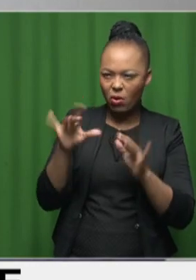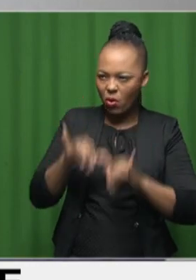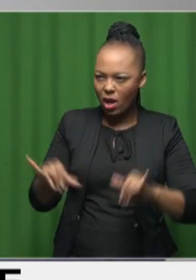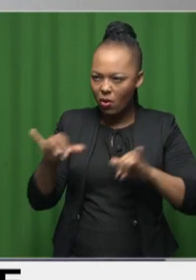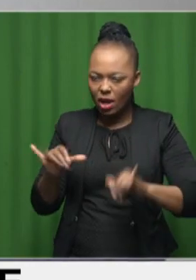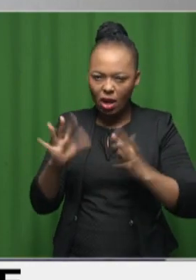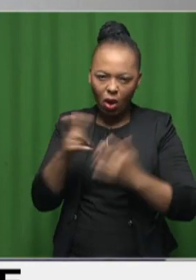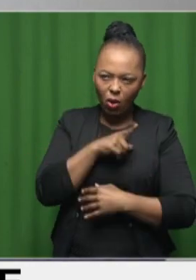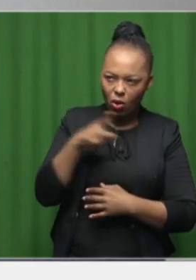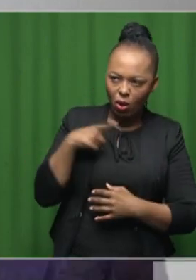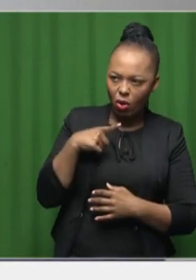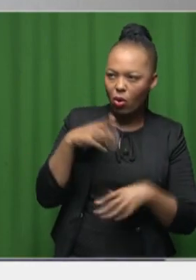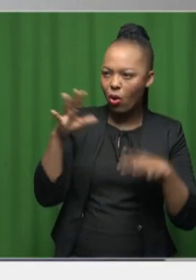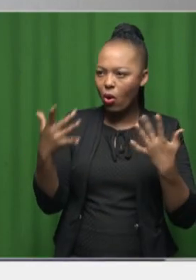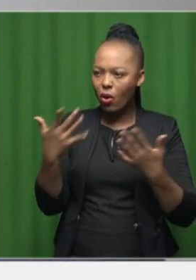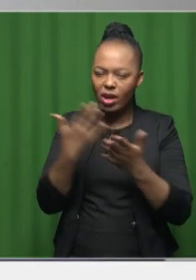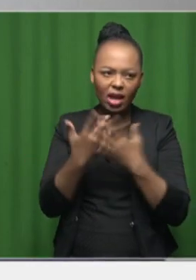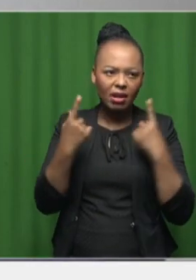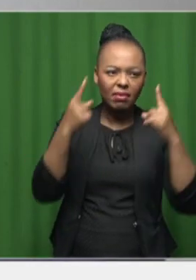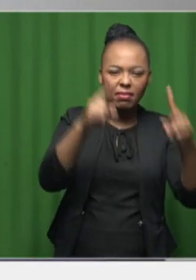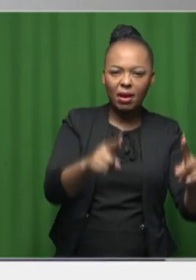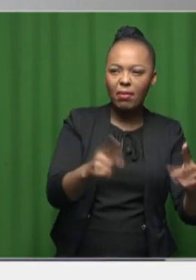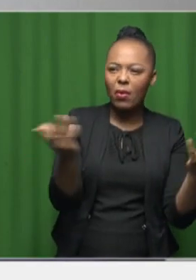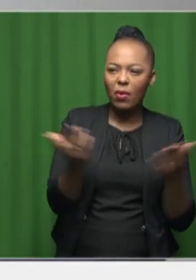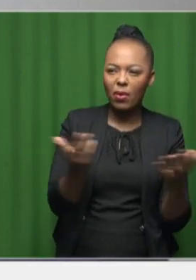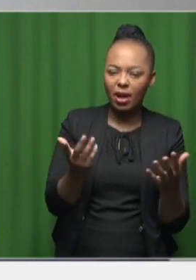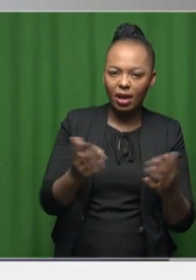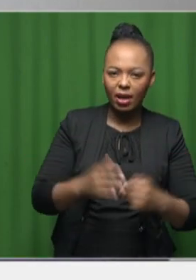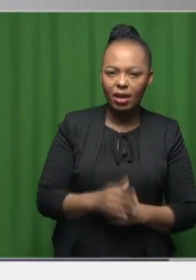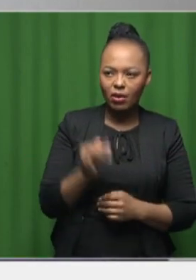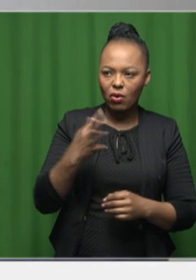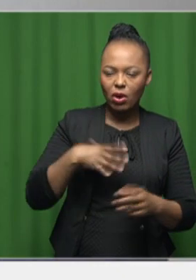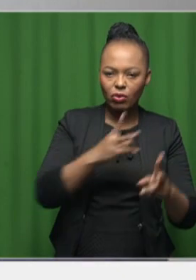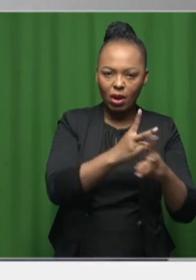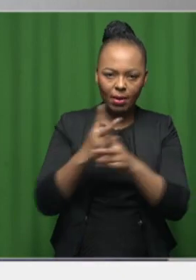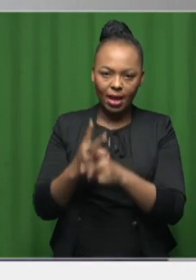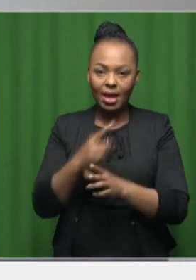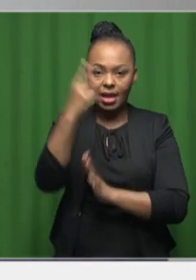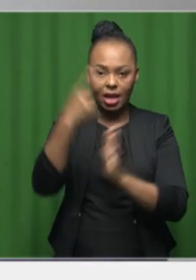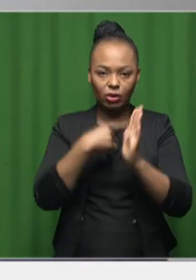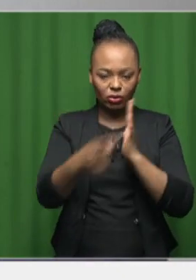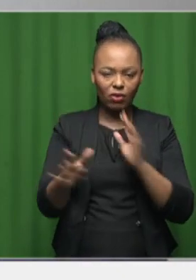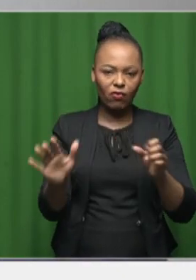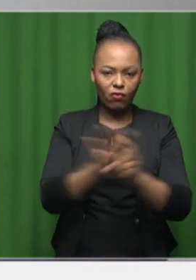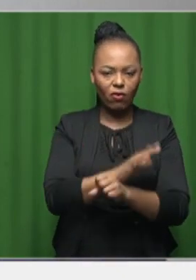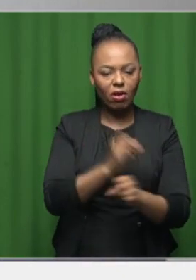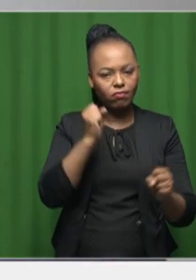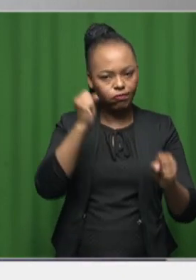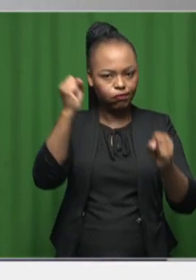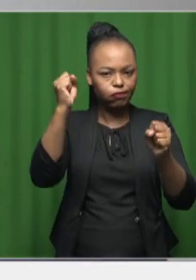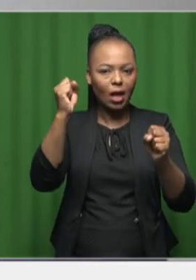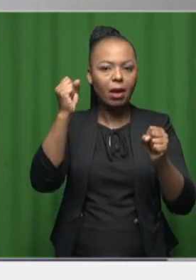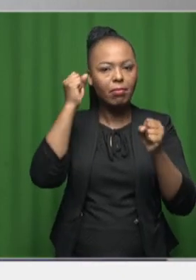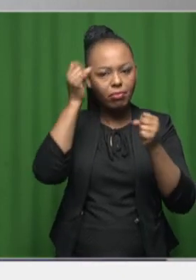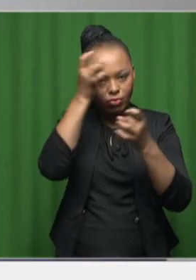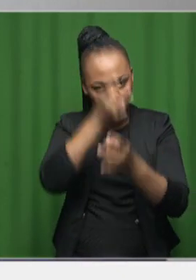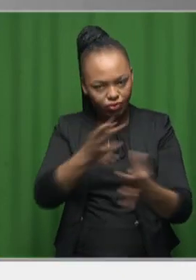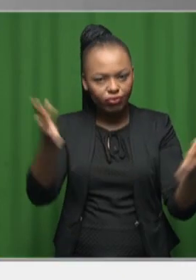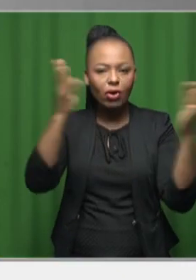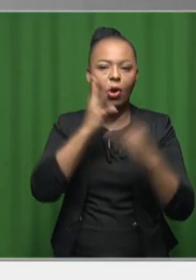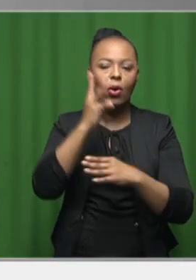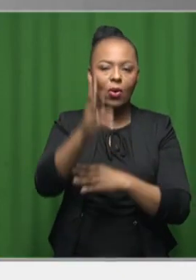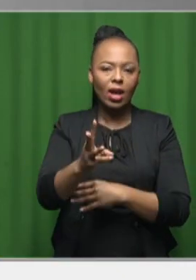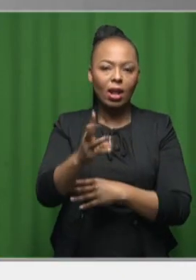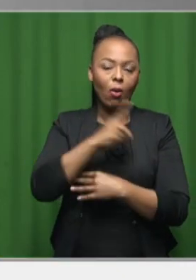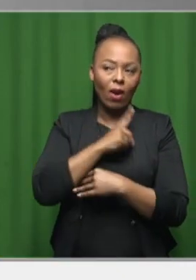farmers can go and visit in the meantime? In the next week, we will be announcing the full details after the engagements